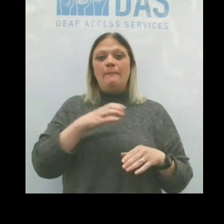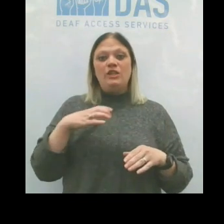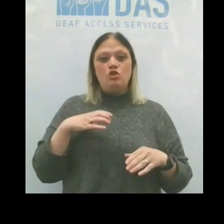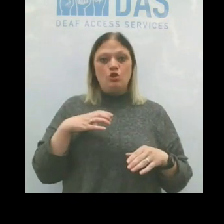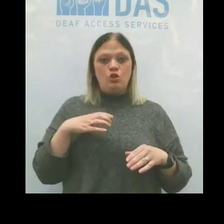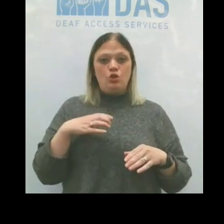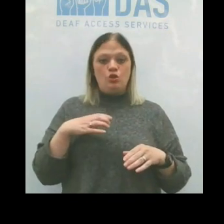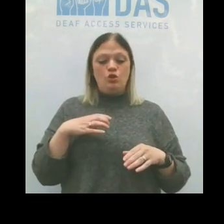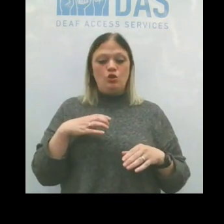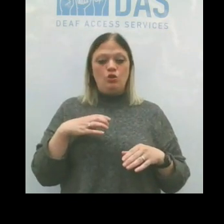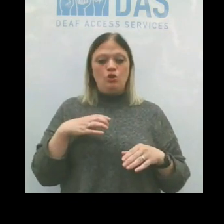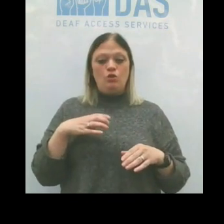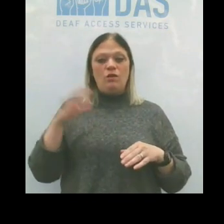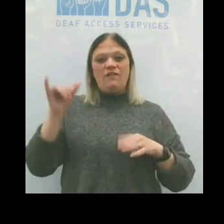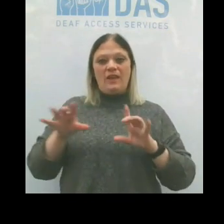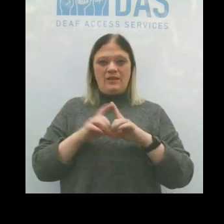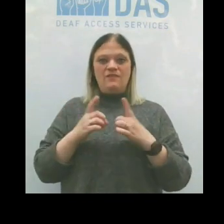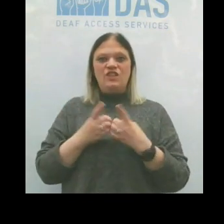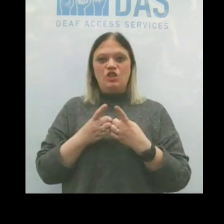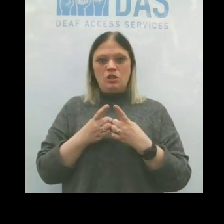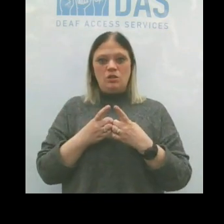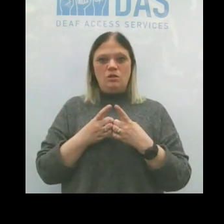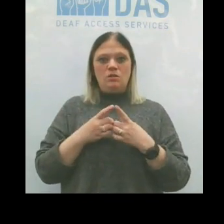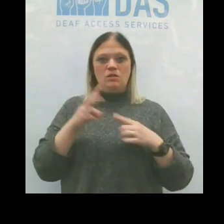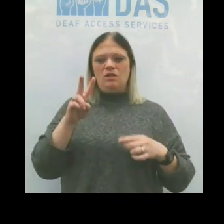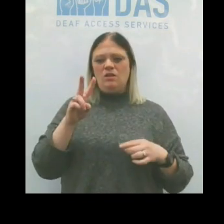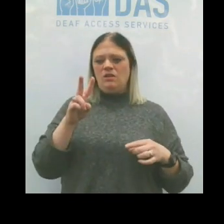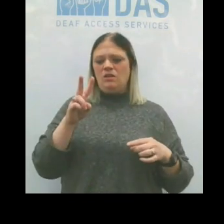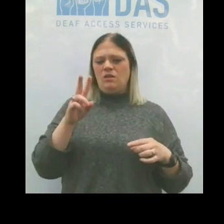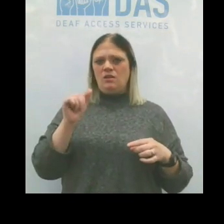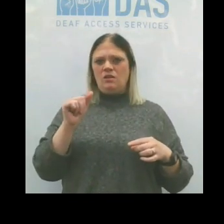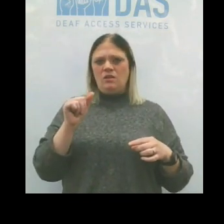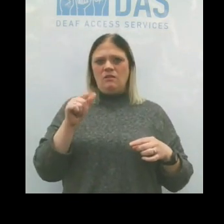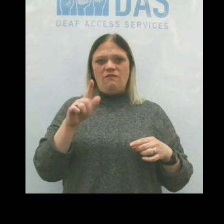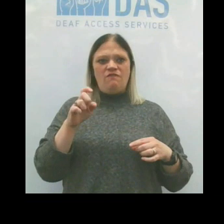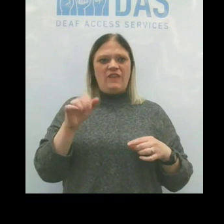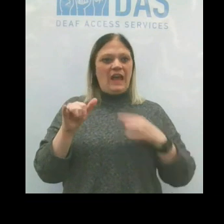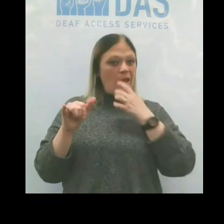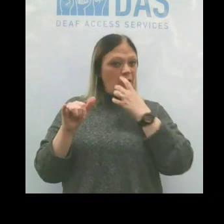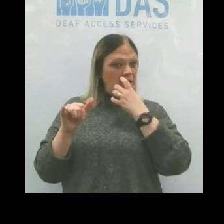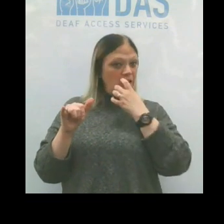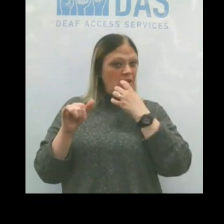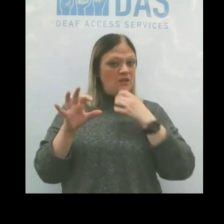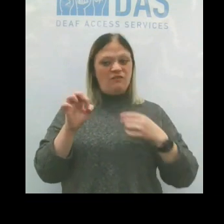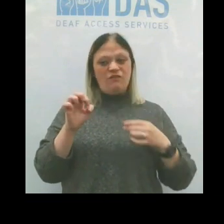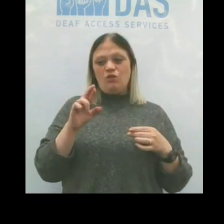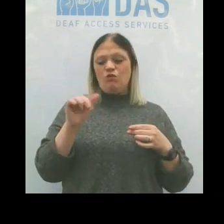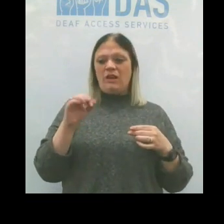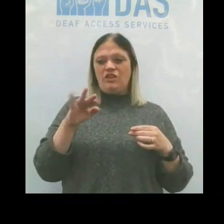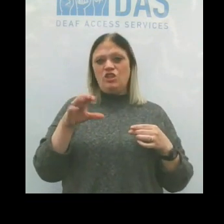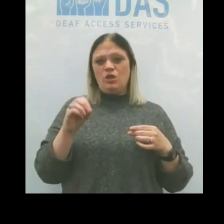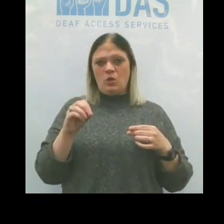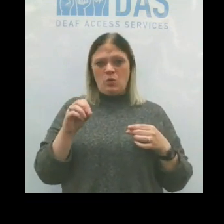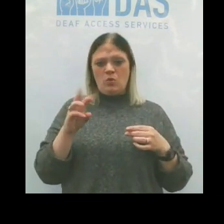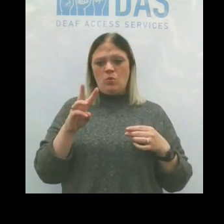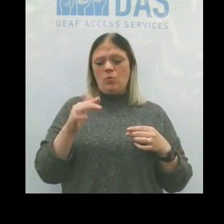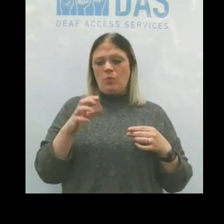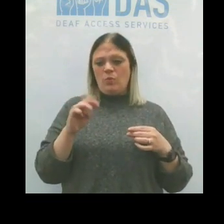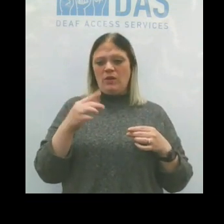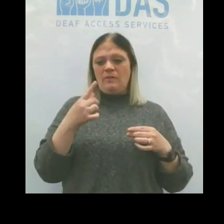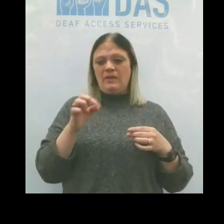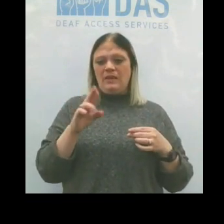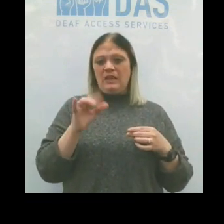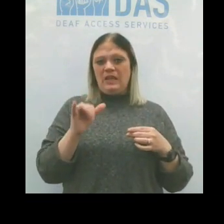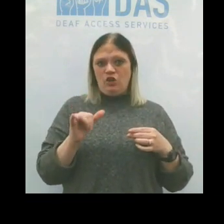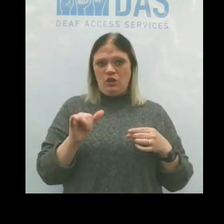our procurement division, Valley Ferraccio, from the Department of Purchasing. I want to thank William Geary, our Commissioner of